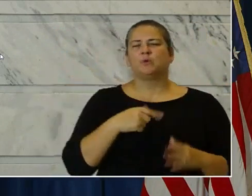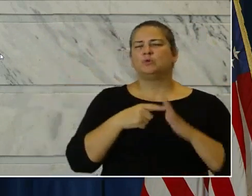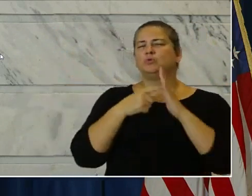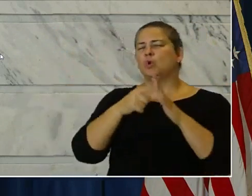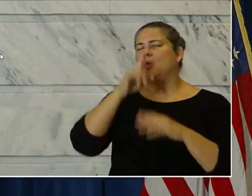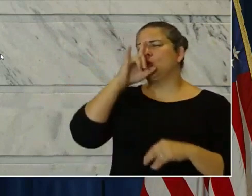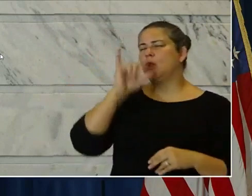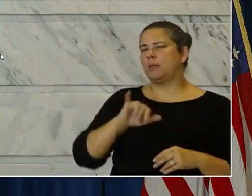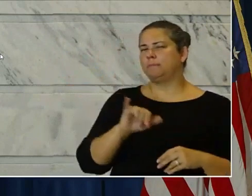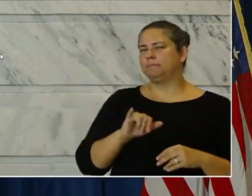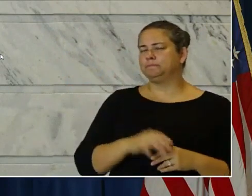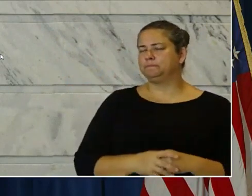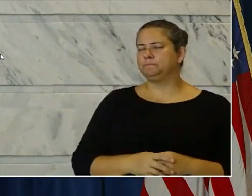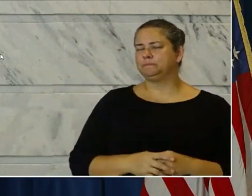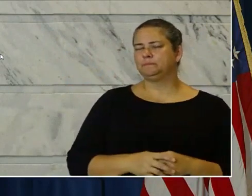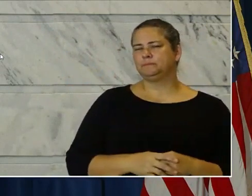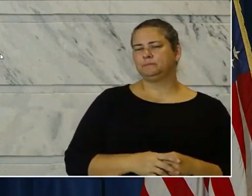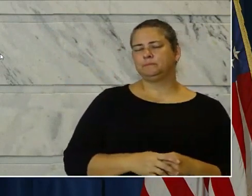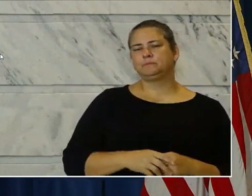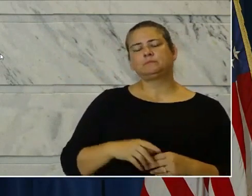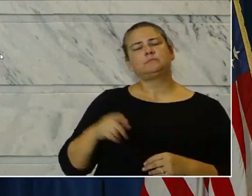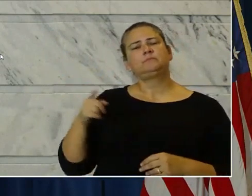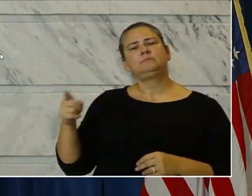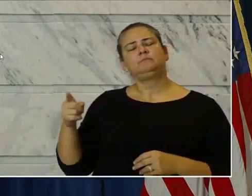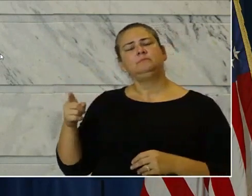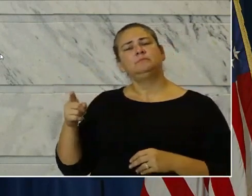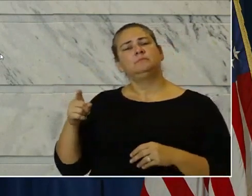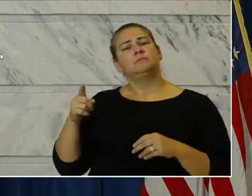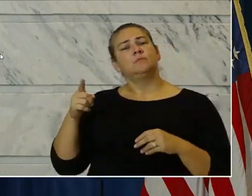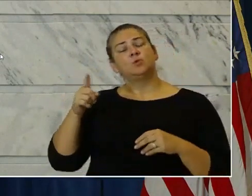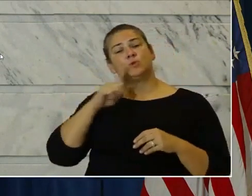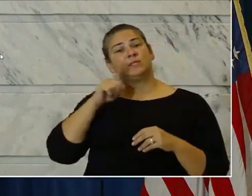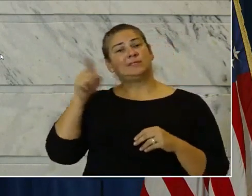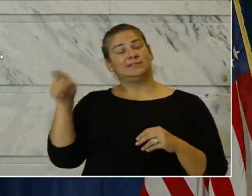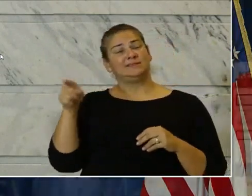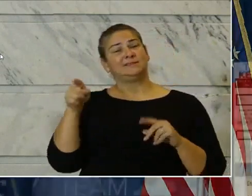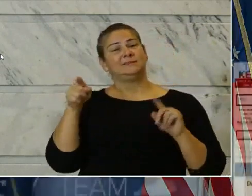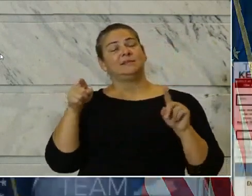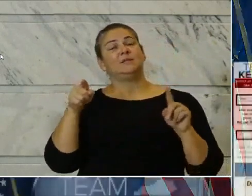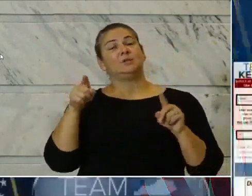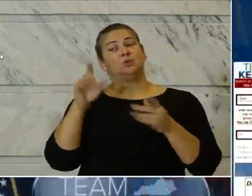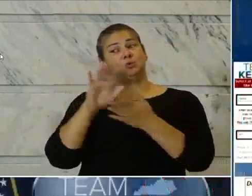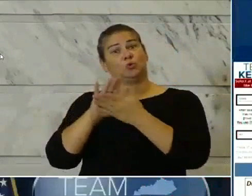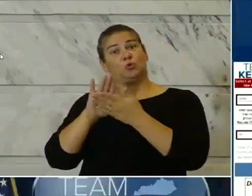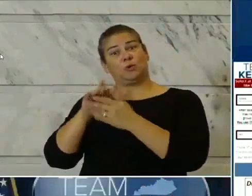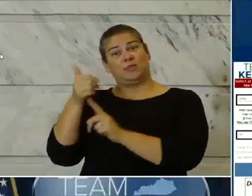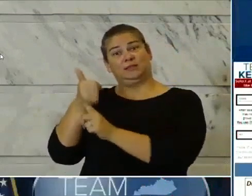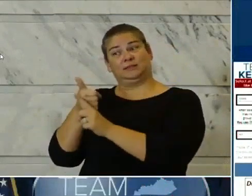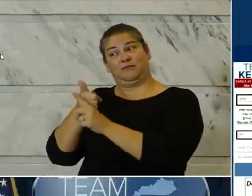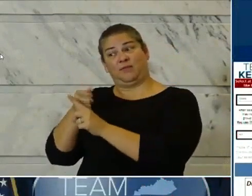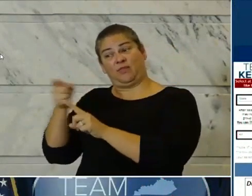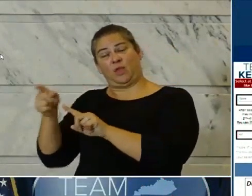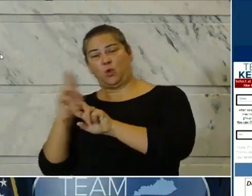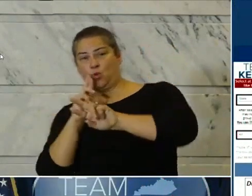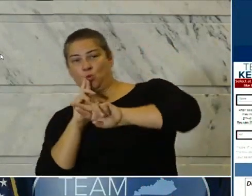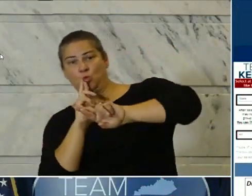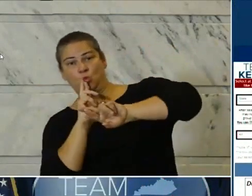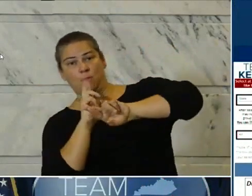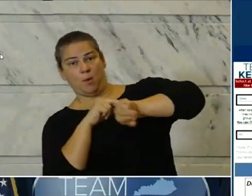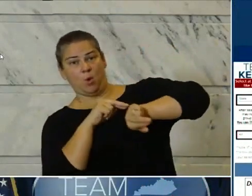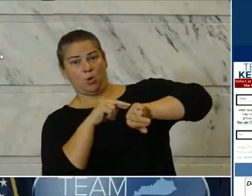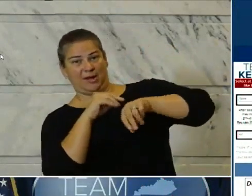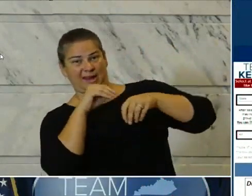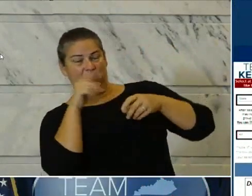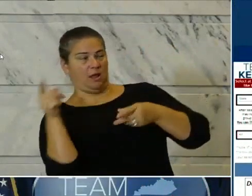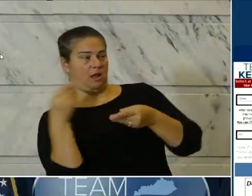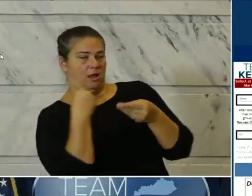like today. It is populated by the school's self-reporting, as you can see on the screen.